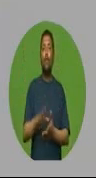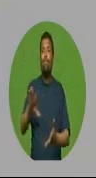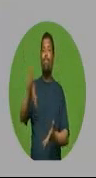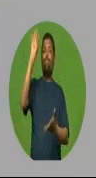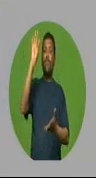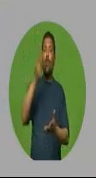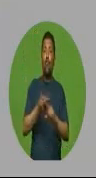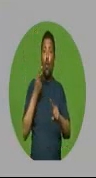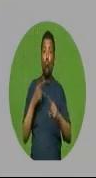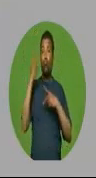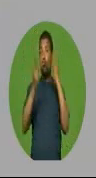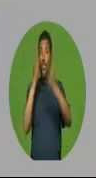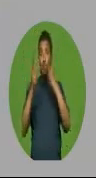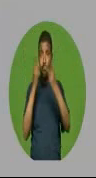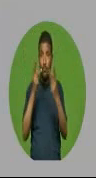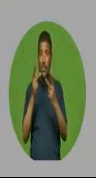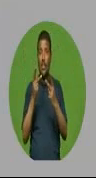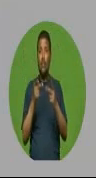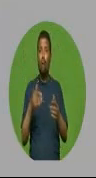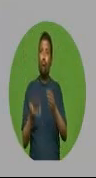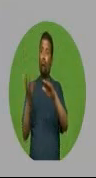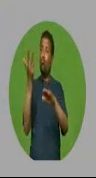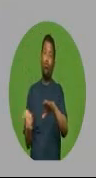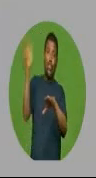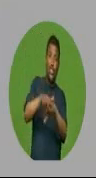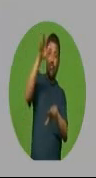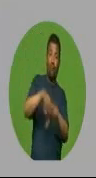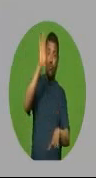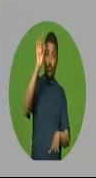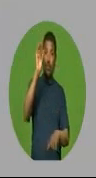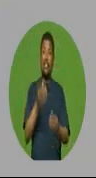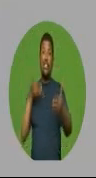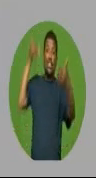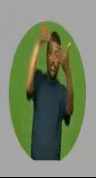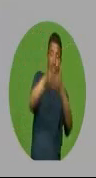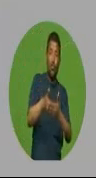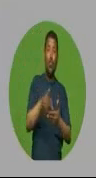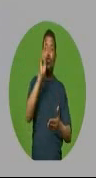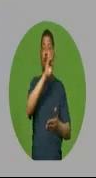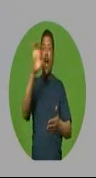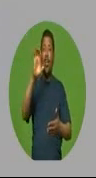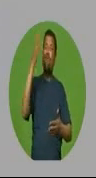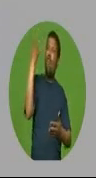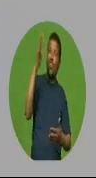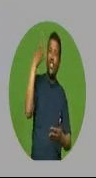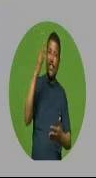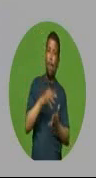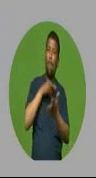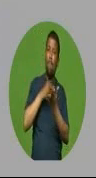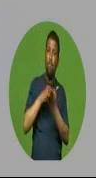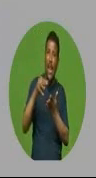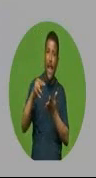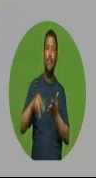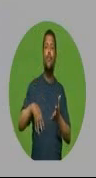earnings from tourism nearly tripled and reached almost $214